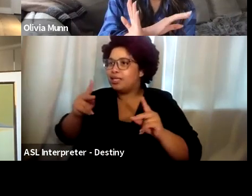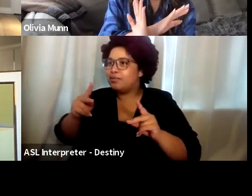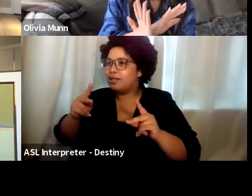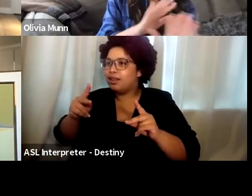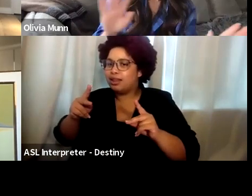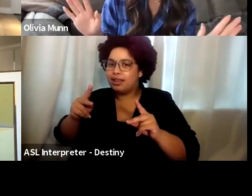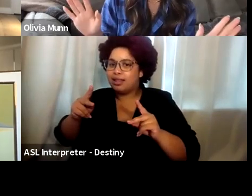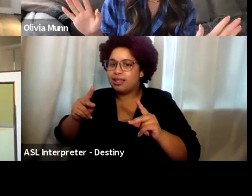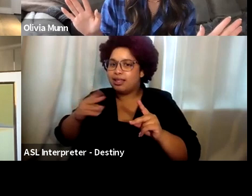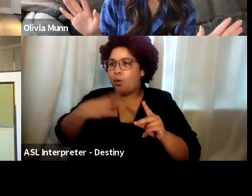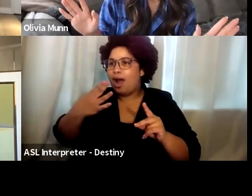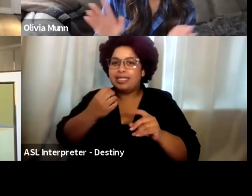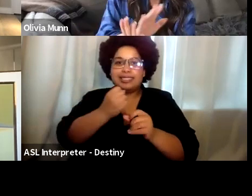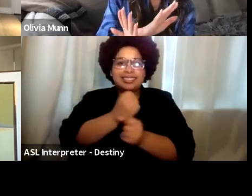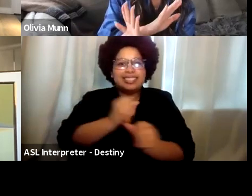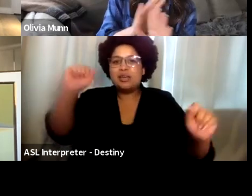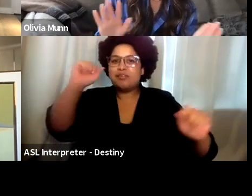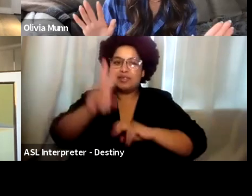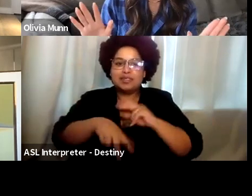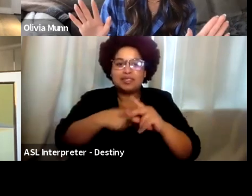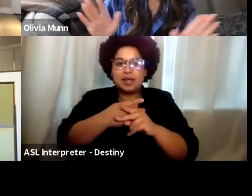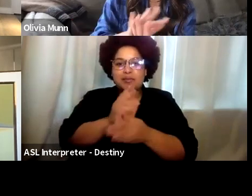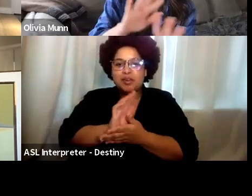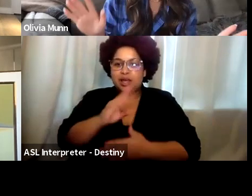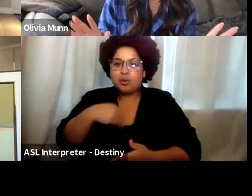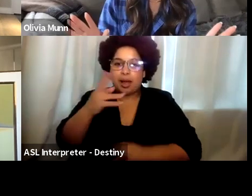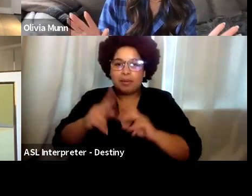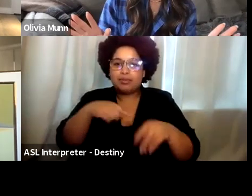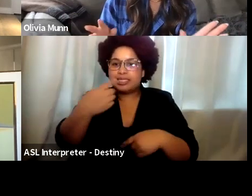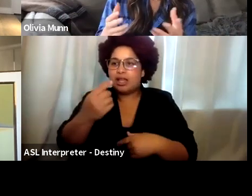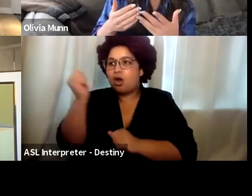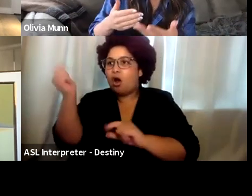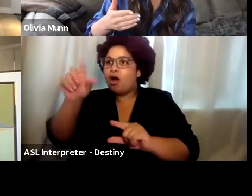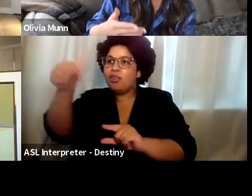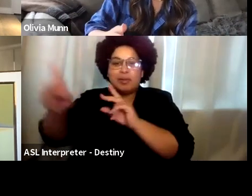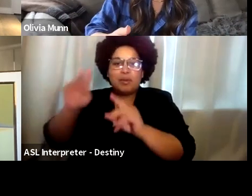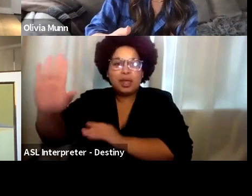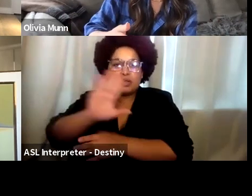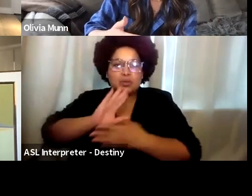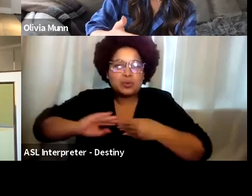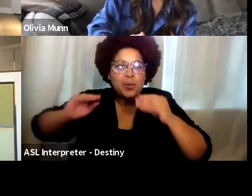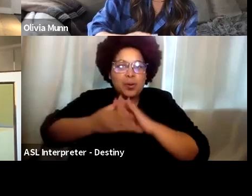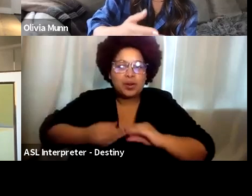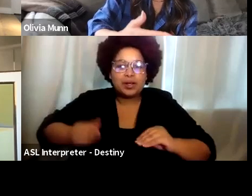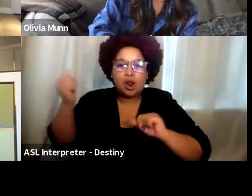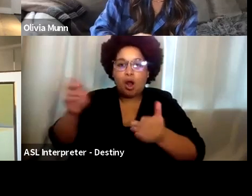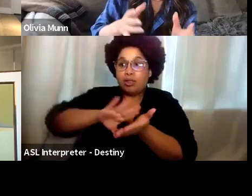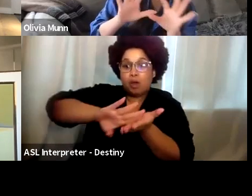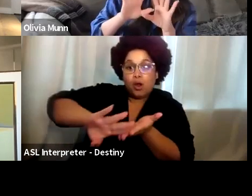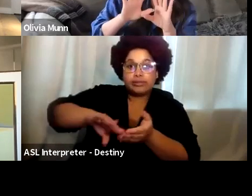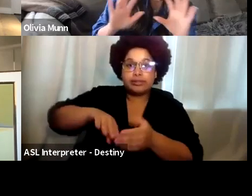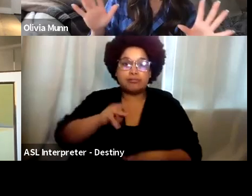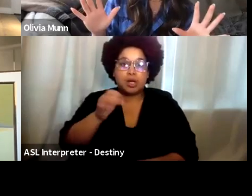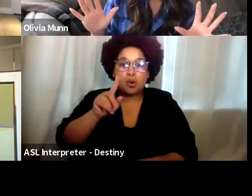of white savior movies and white people telling everyone else's stories, and everyone who is marginalized or a minority,